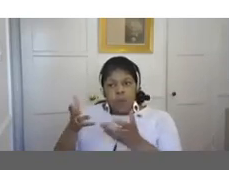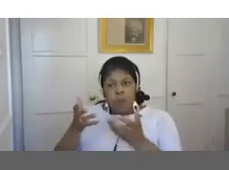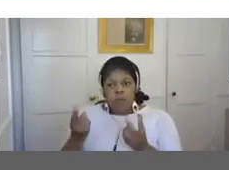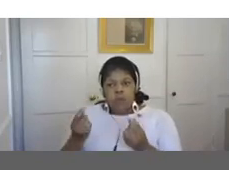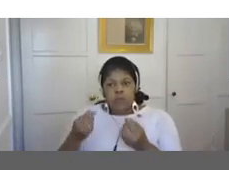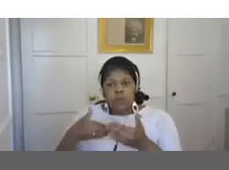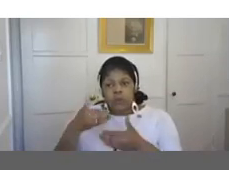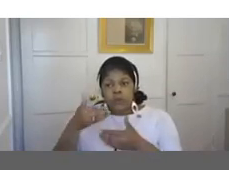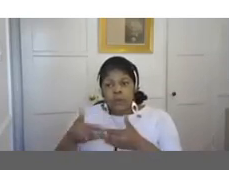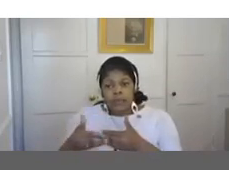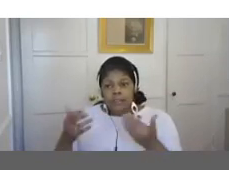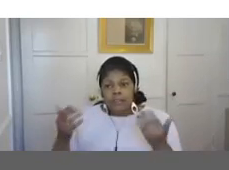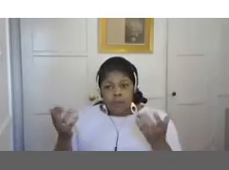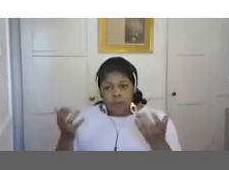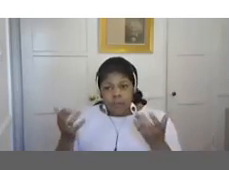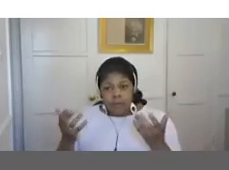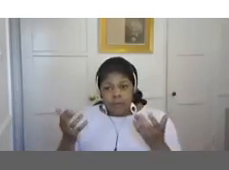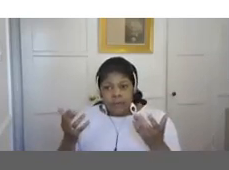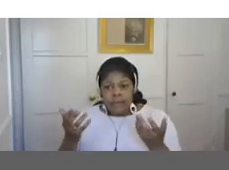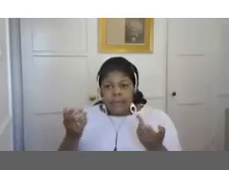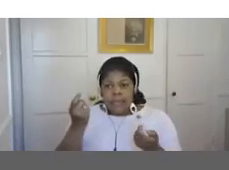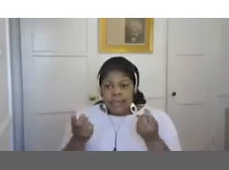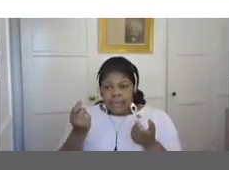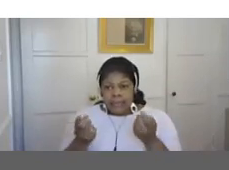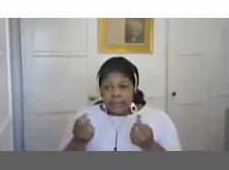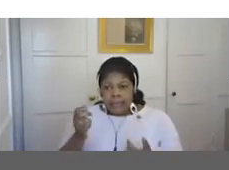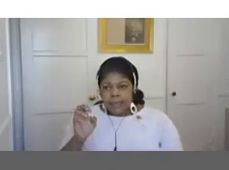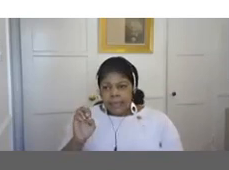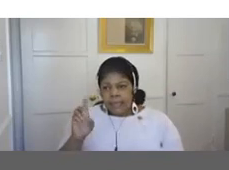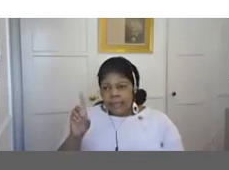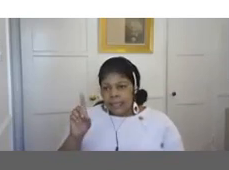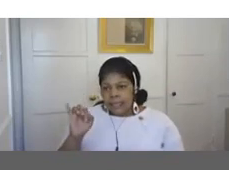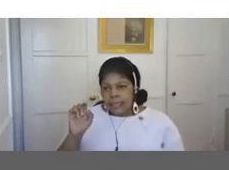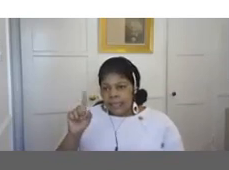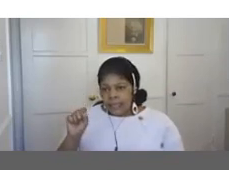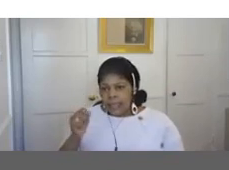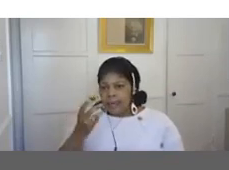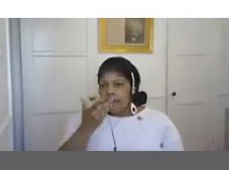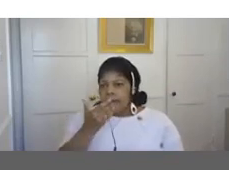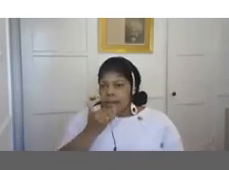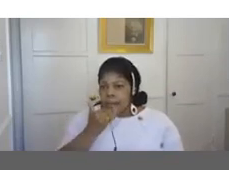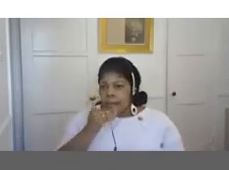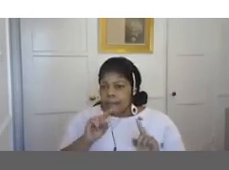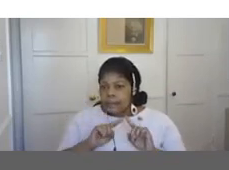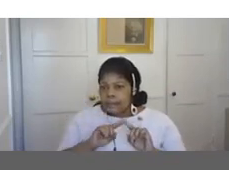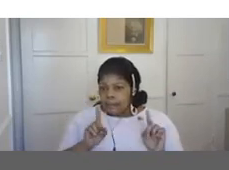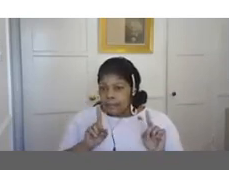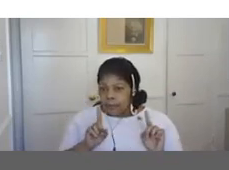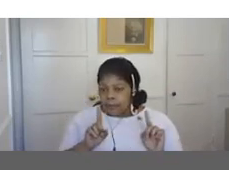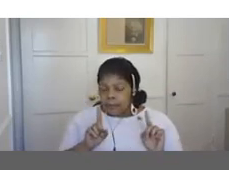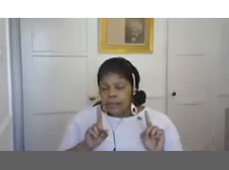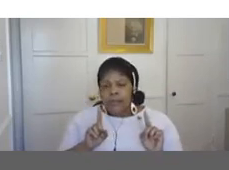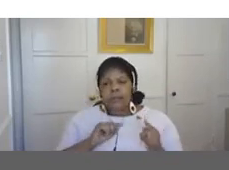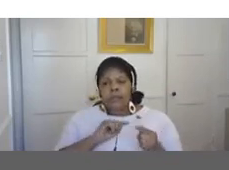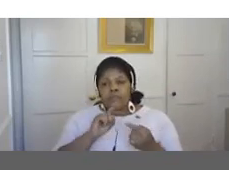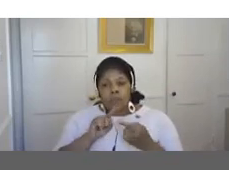ahead in here and we're going to edit these colors in a very different way. So by adding